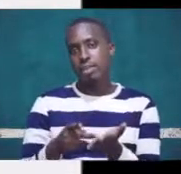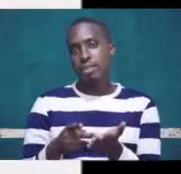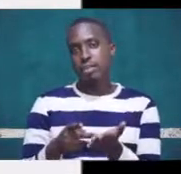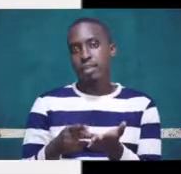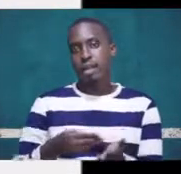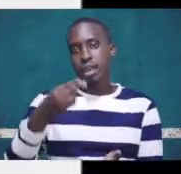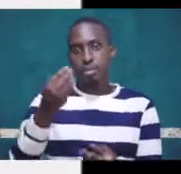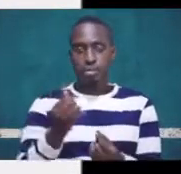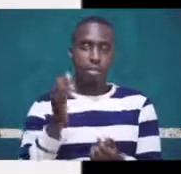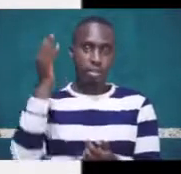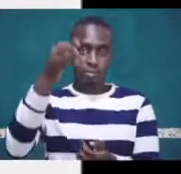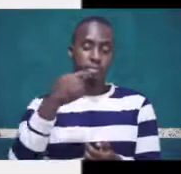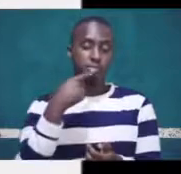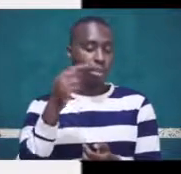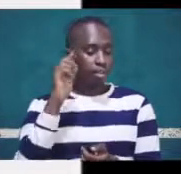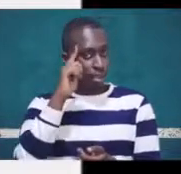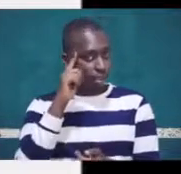Assume that the